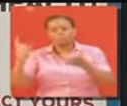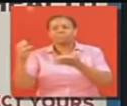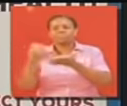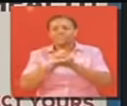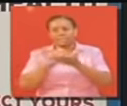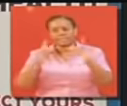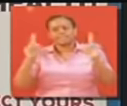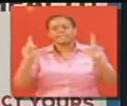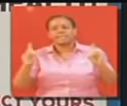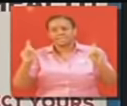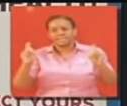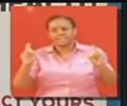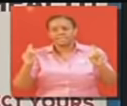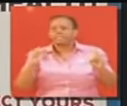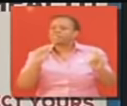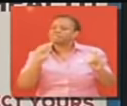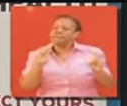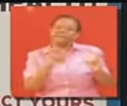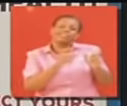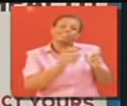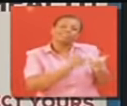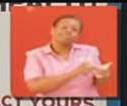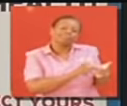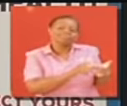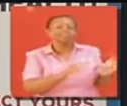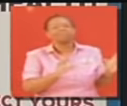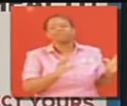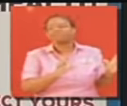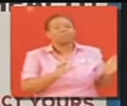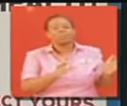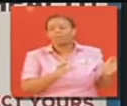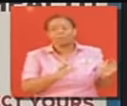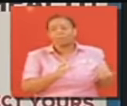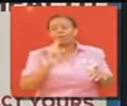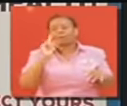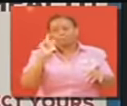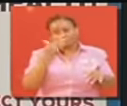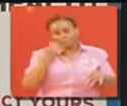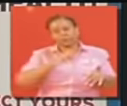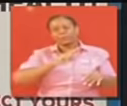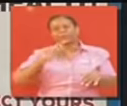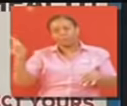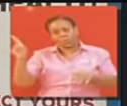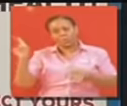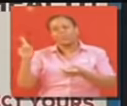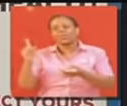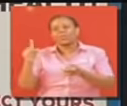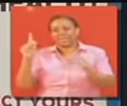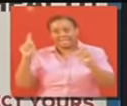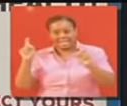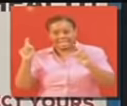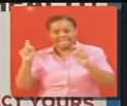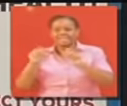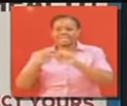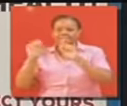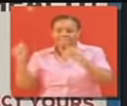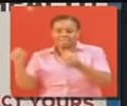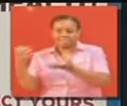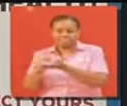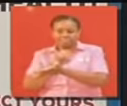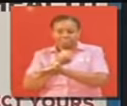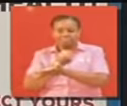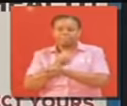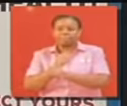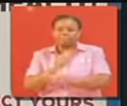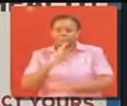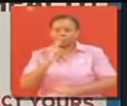and isolate yourself from the system, the health system. You isolate yourself from getting into contact with individuals whom you might